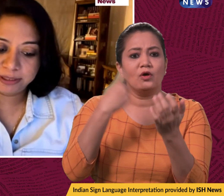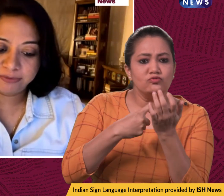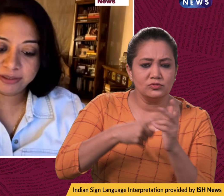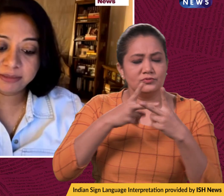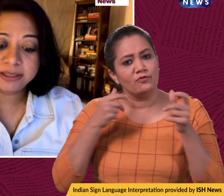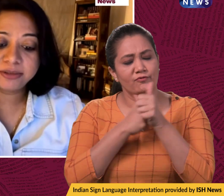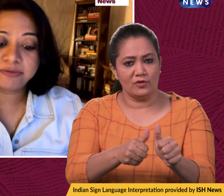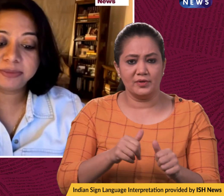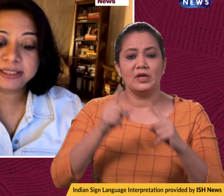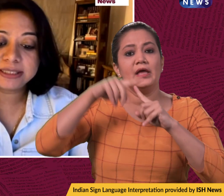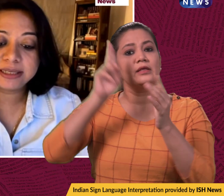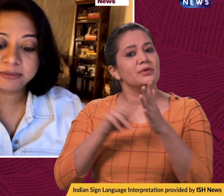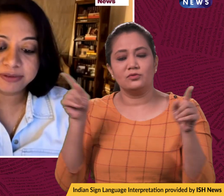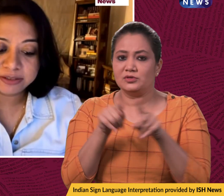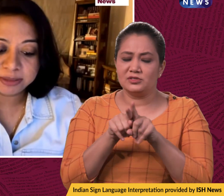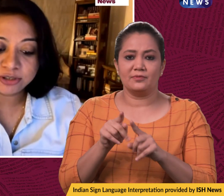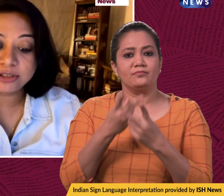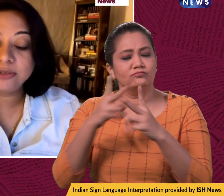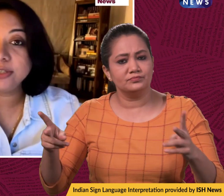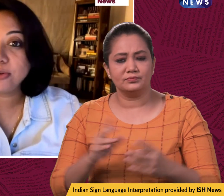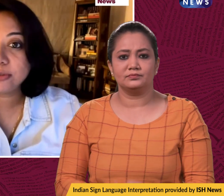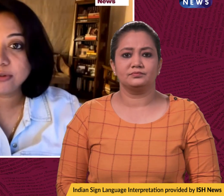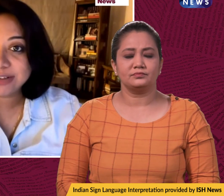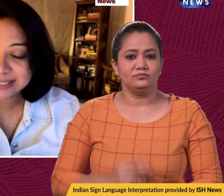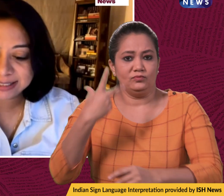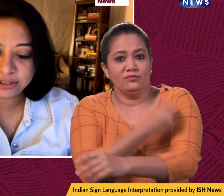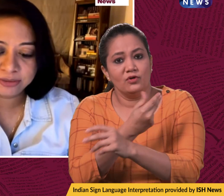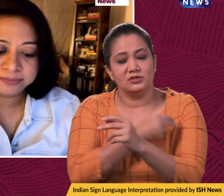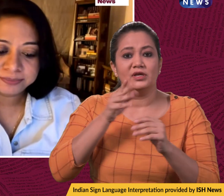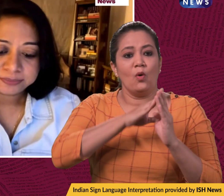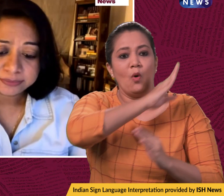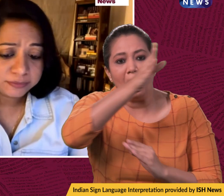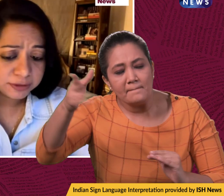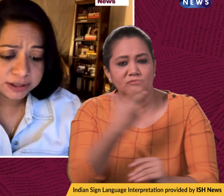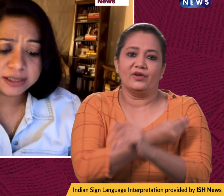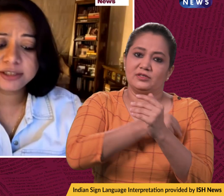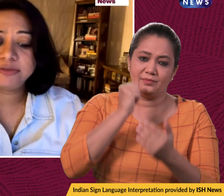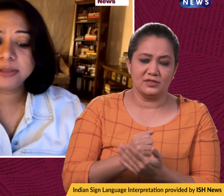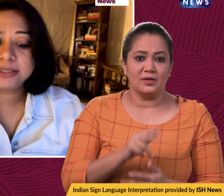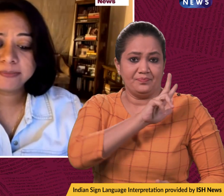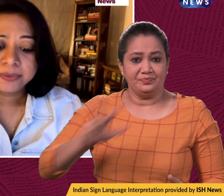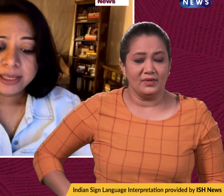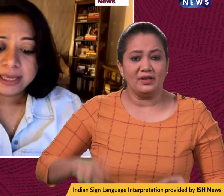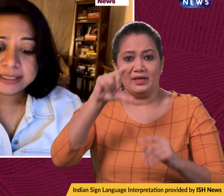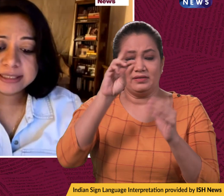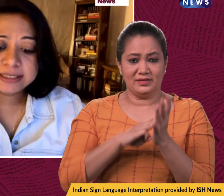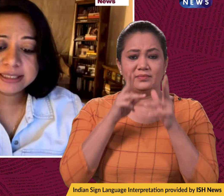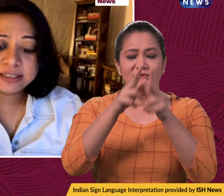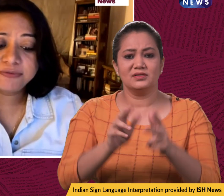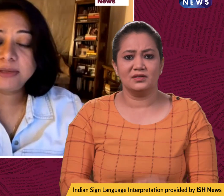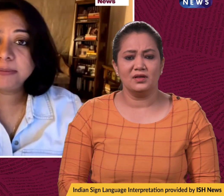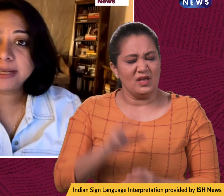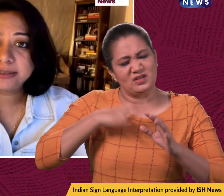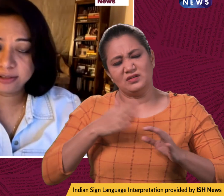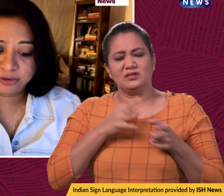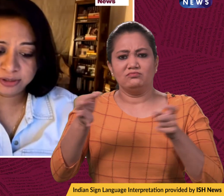-appropriate behaviour. The Tamil Nadu government has taken preventive measures including door-to-door vaccination. Pranadaka Chief Minister has said the